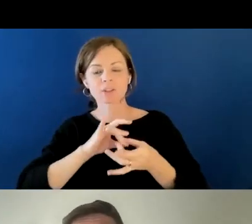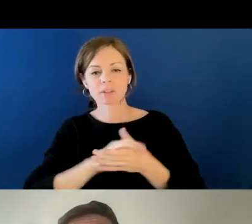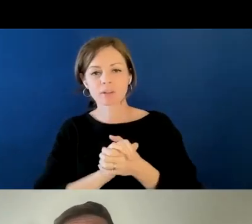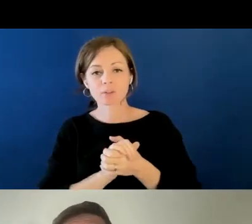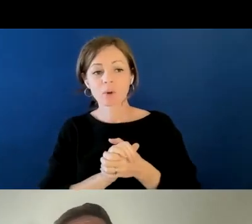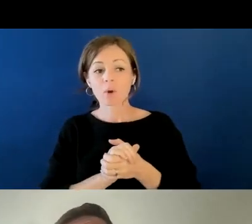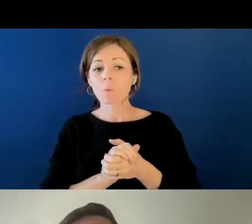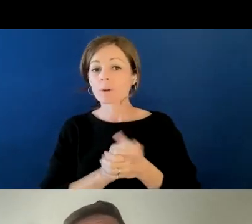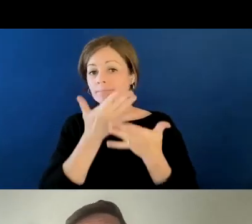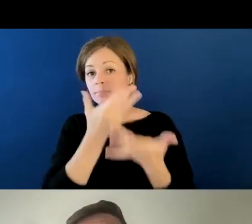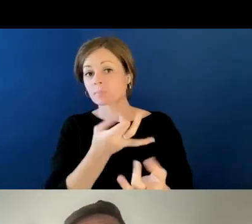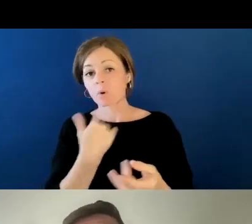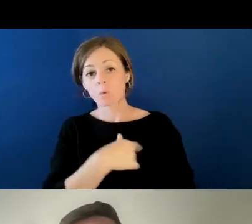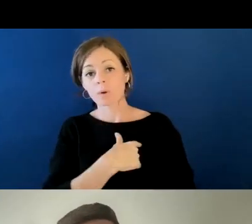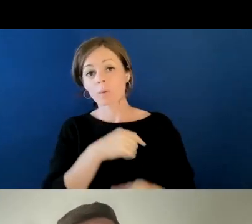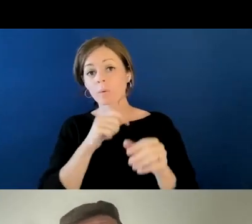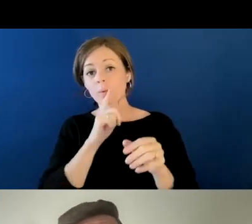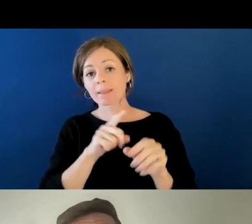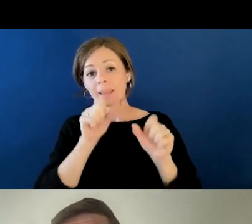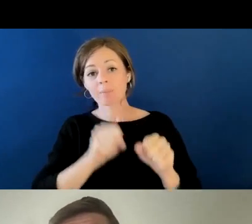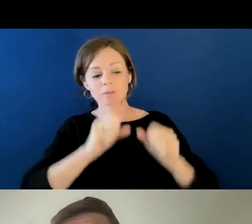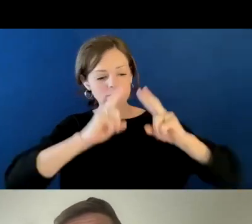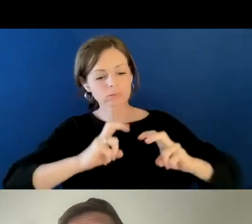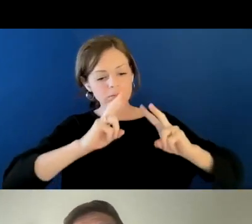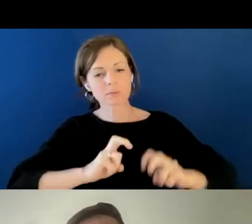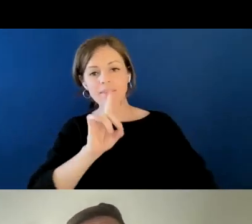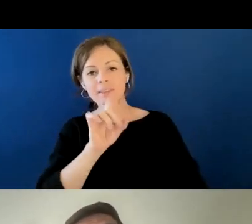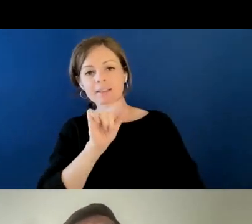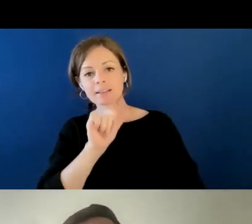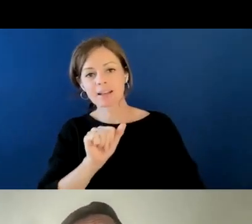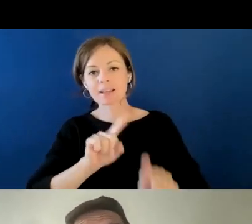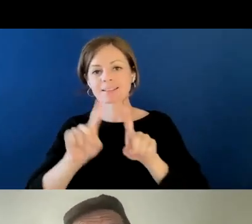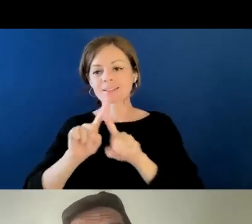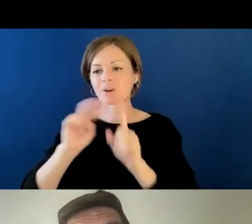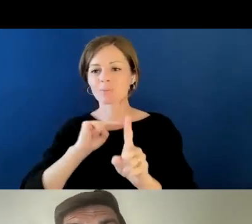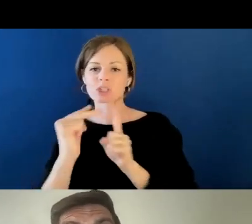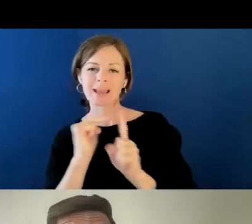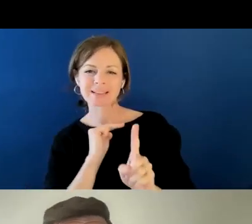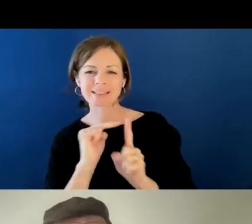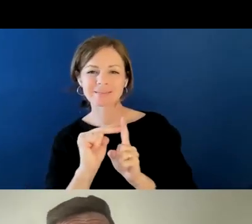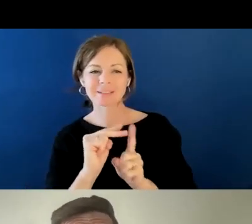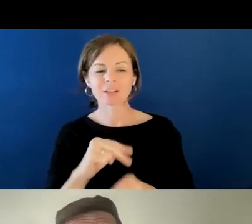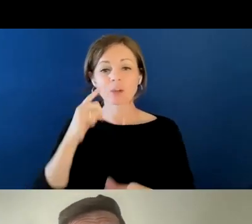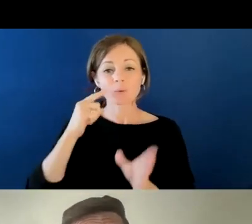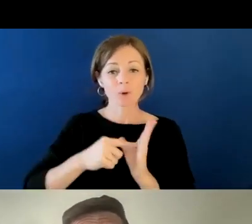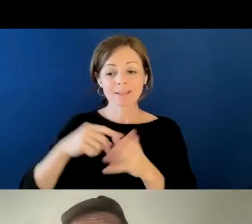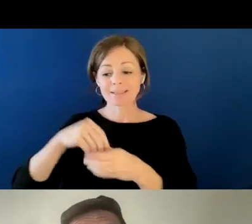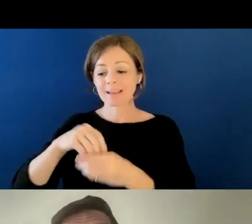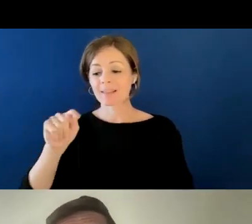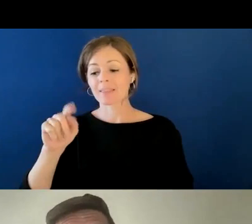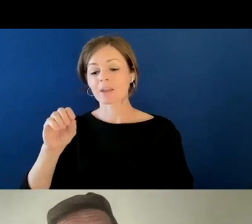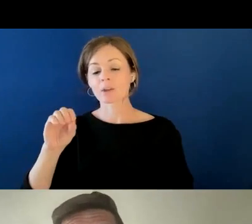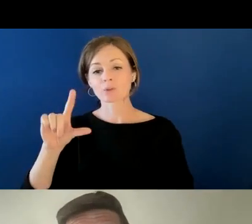is we were really able to look at the data from various angles. And when you look at the toolkits, you'll see, based upon